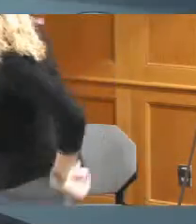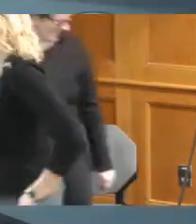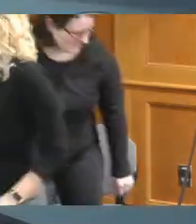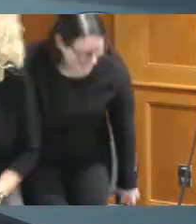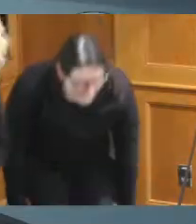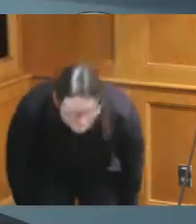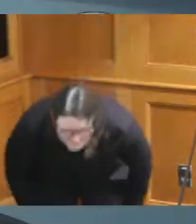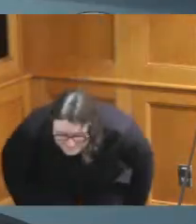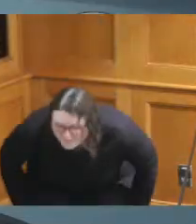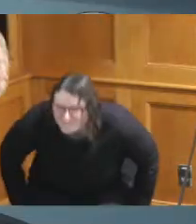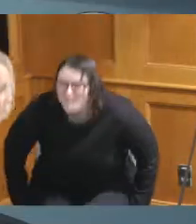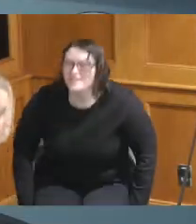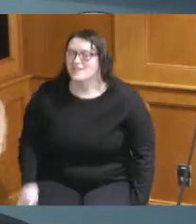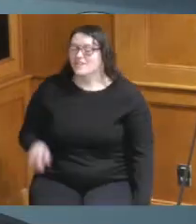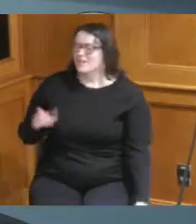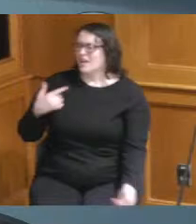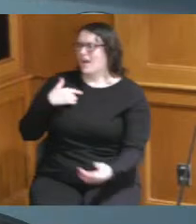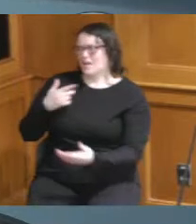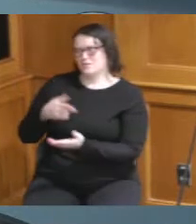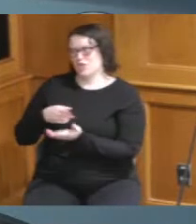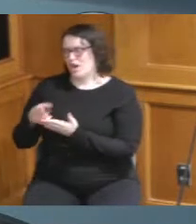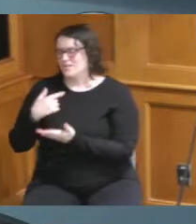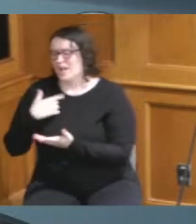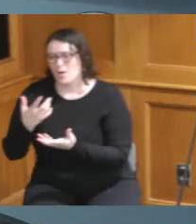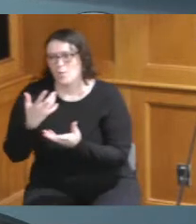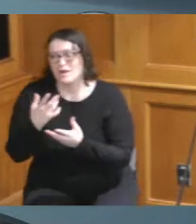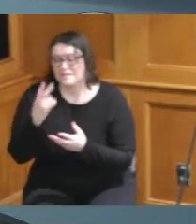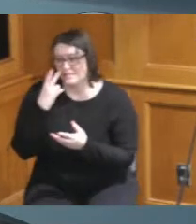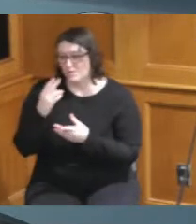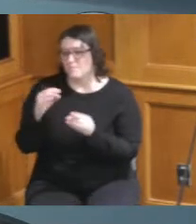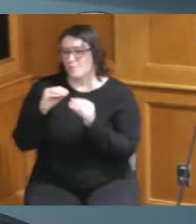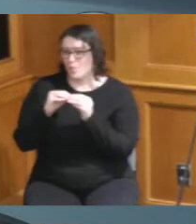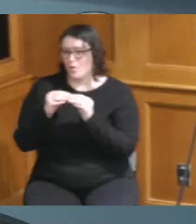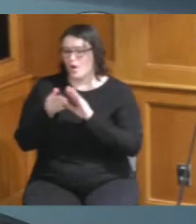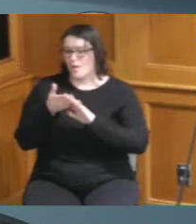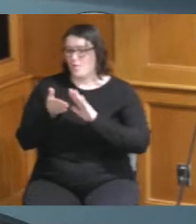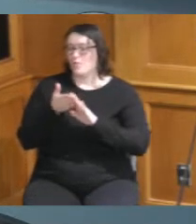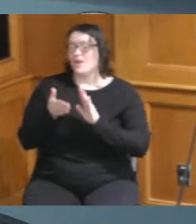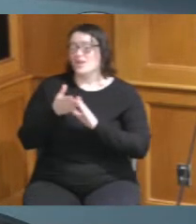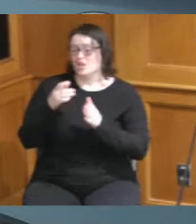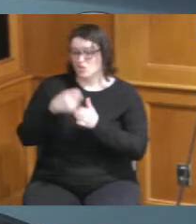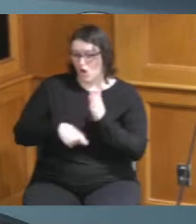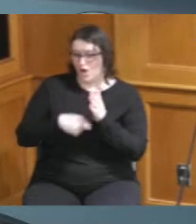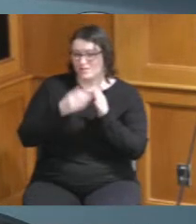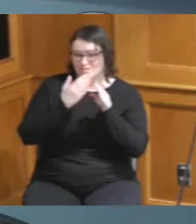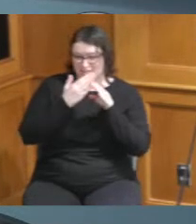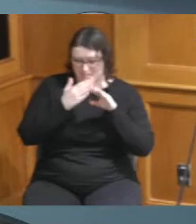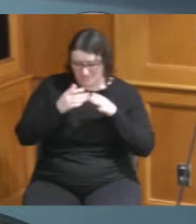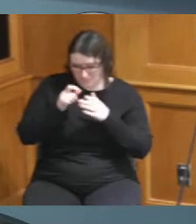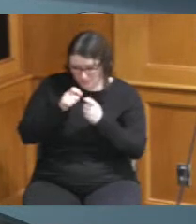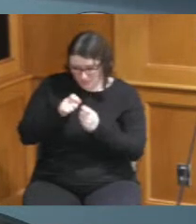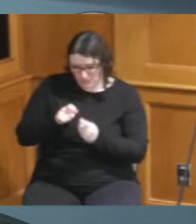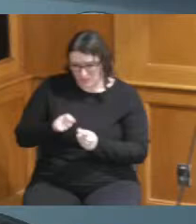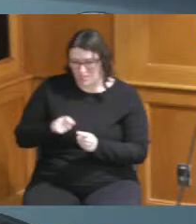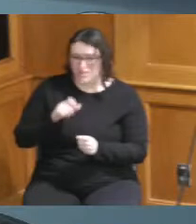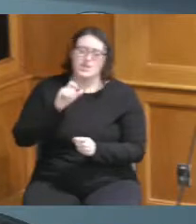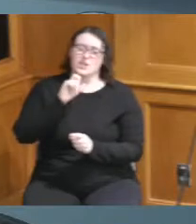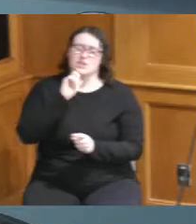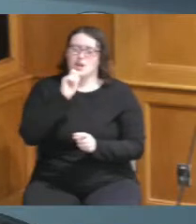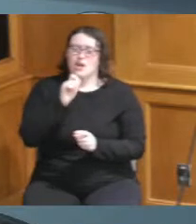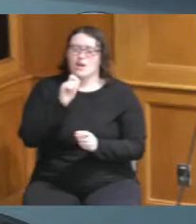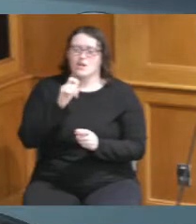honest about it, I really wanted to see a lower operating cost presented to us, not necessarily diverting